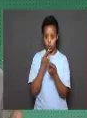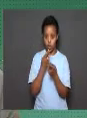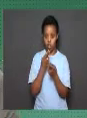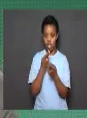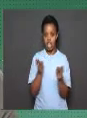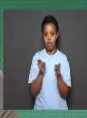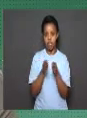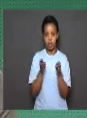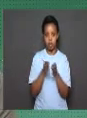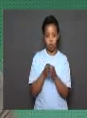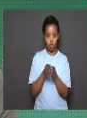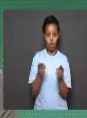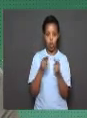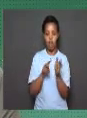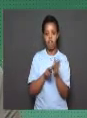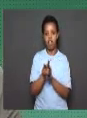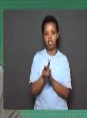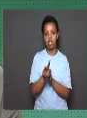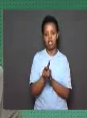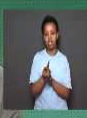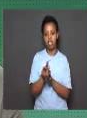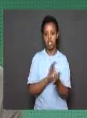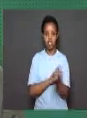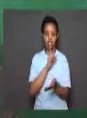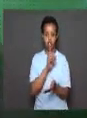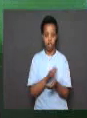be assembled into virus particles.